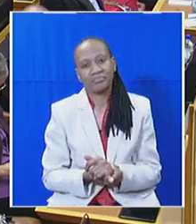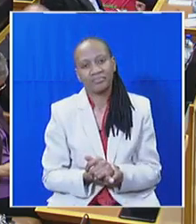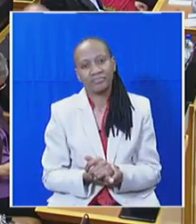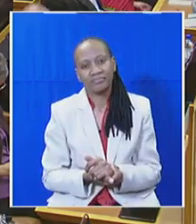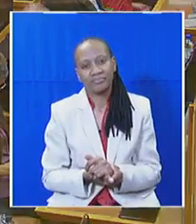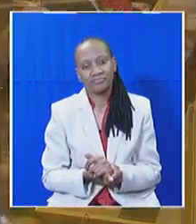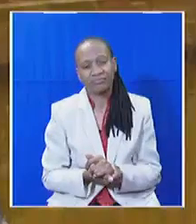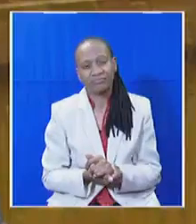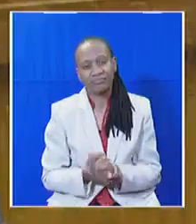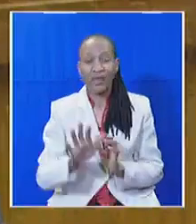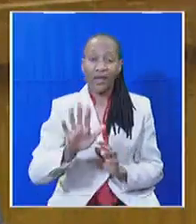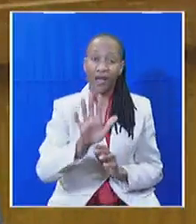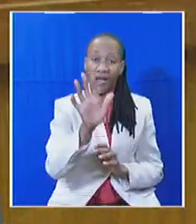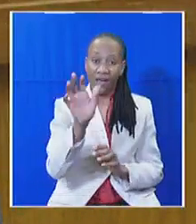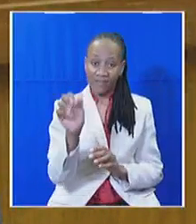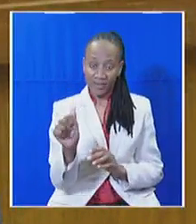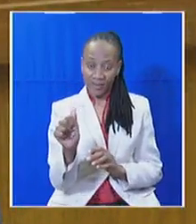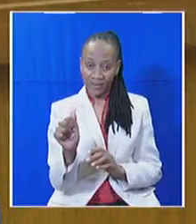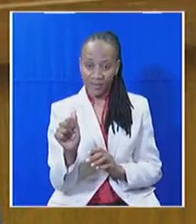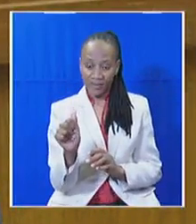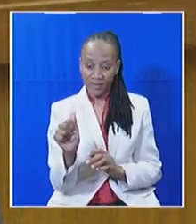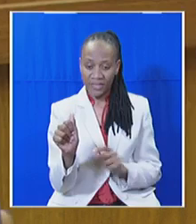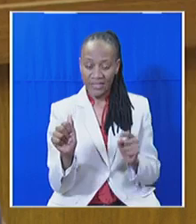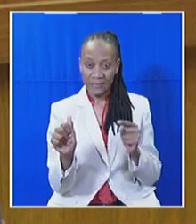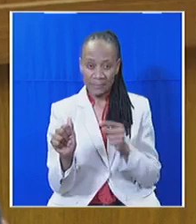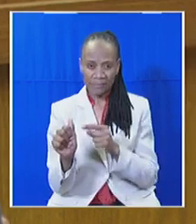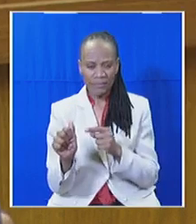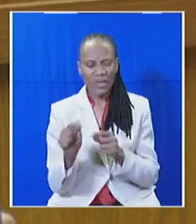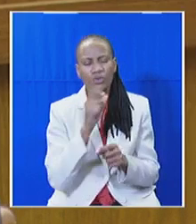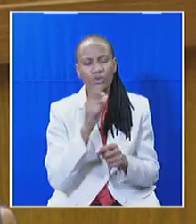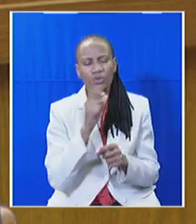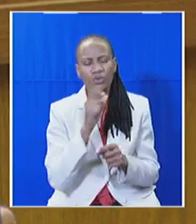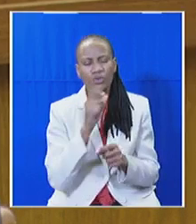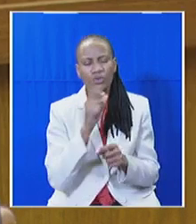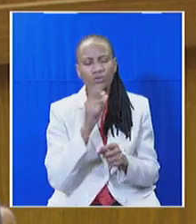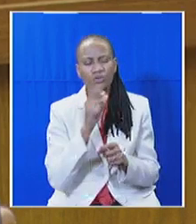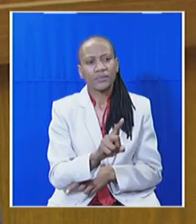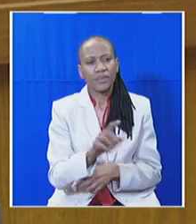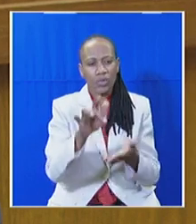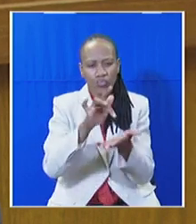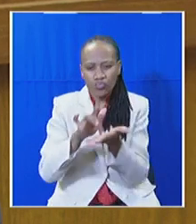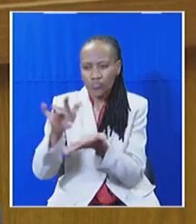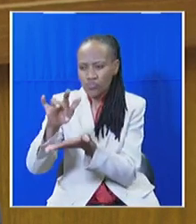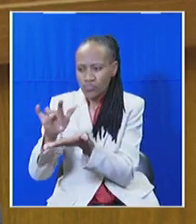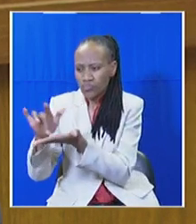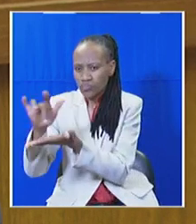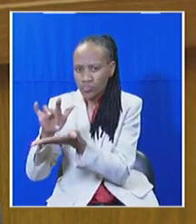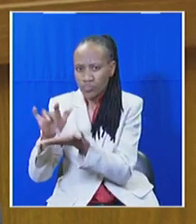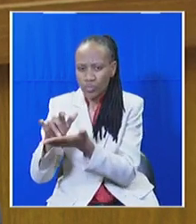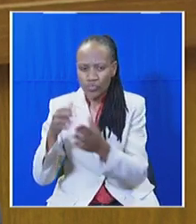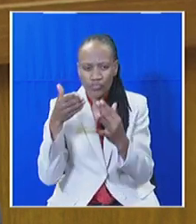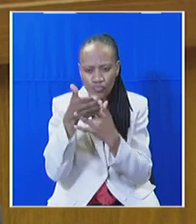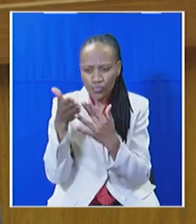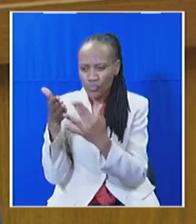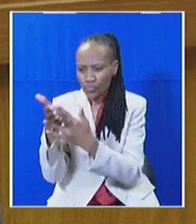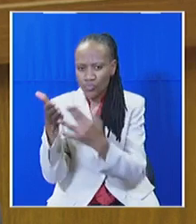Africa also utilizes the mechanism of regional government in the search